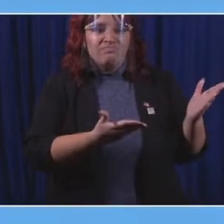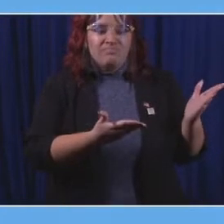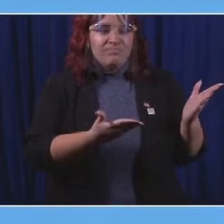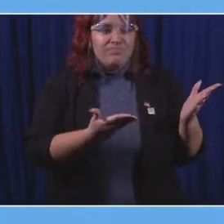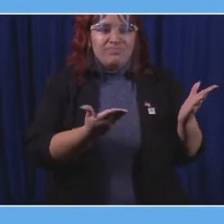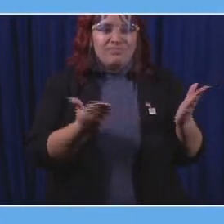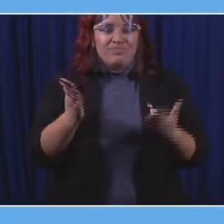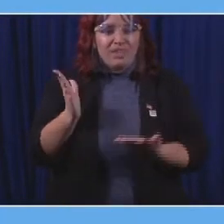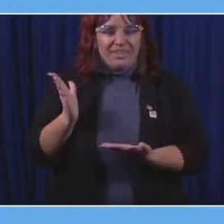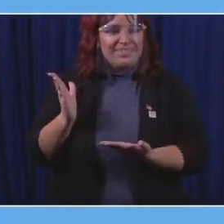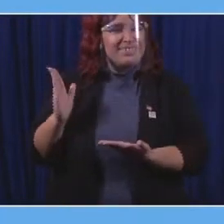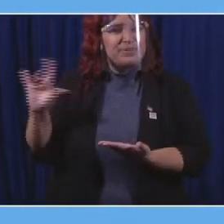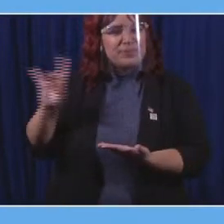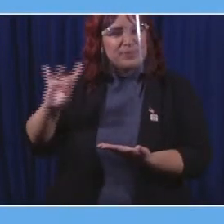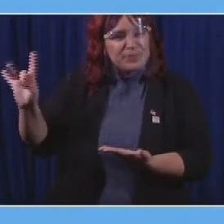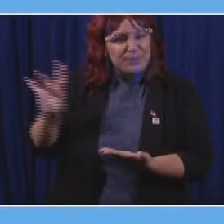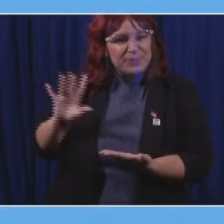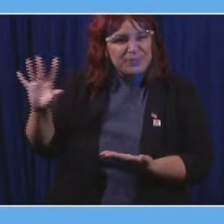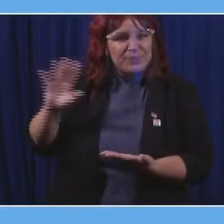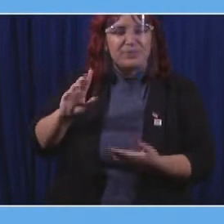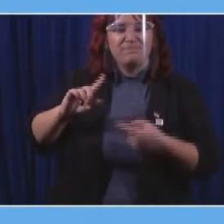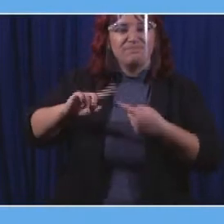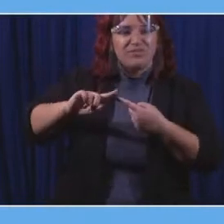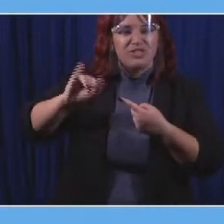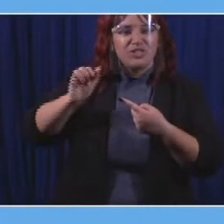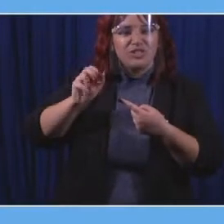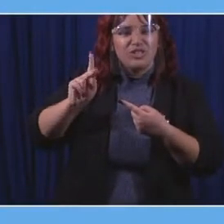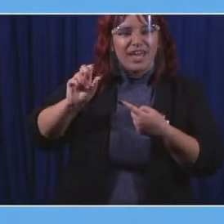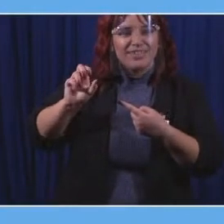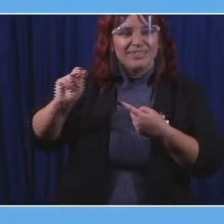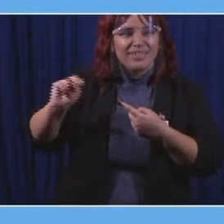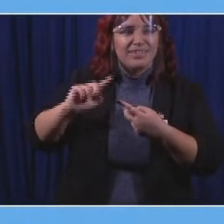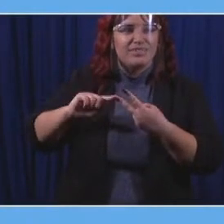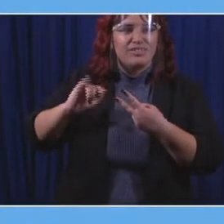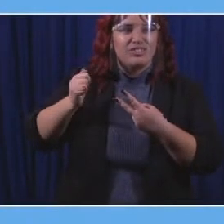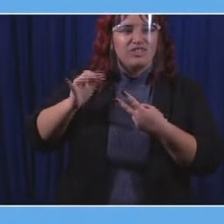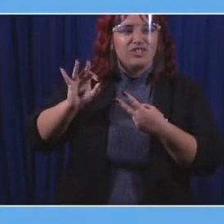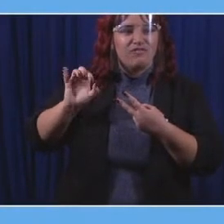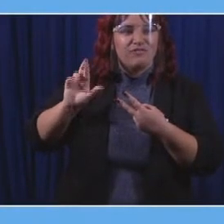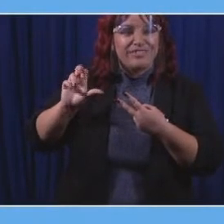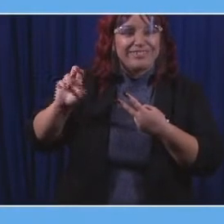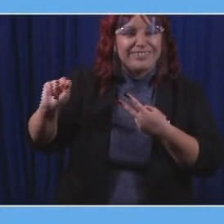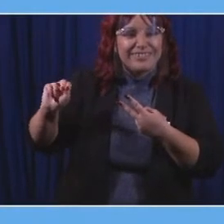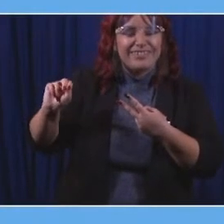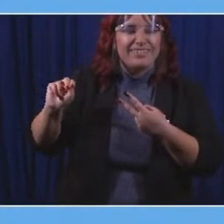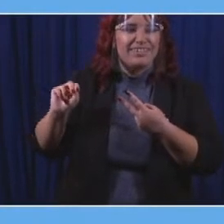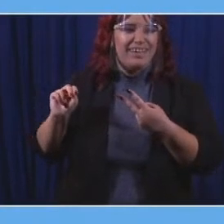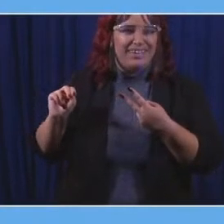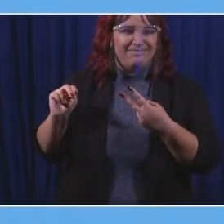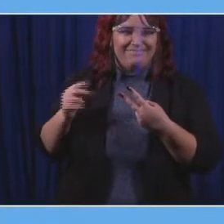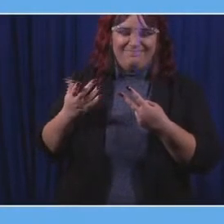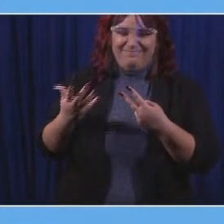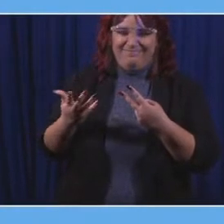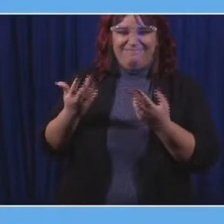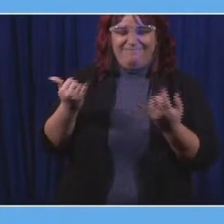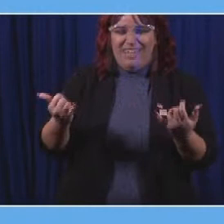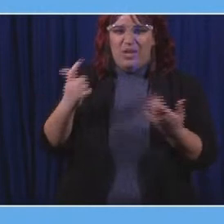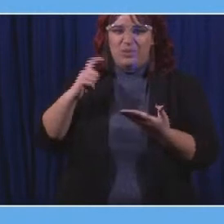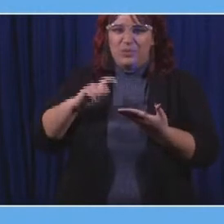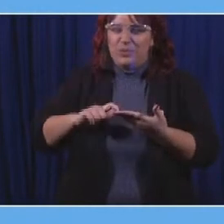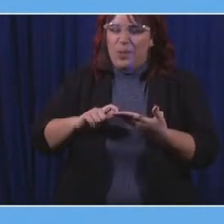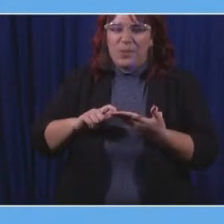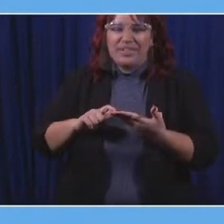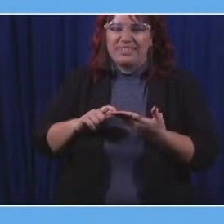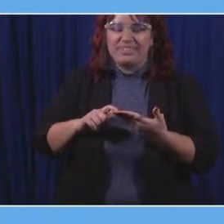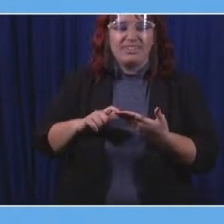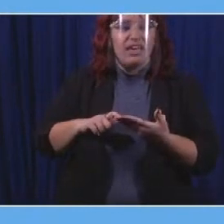exceedingly high, starting with Jackson and then Jefferson. And as you can see, they are really kind of now spread out all over the